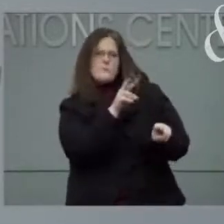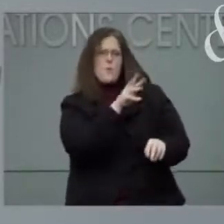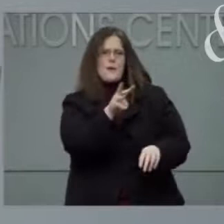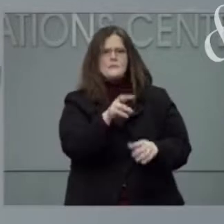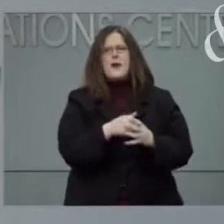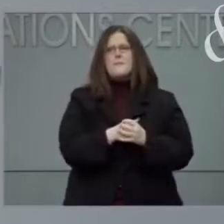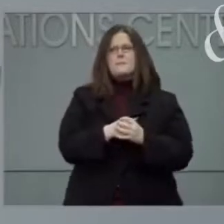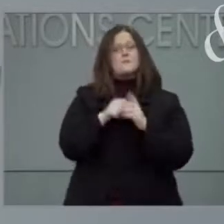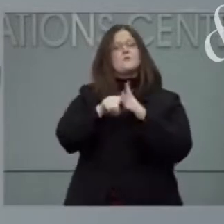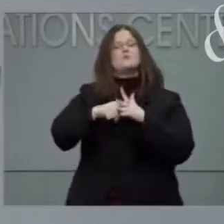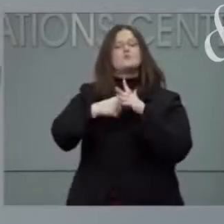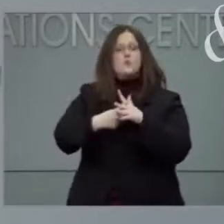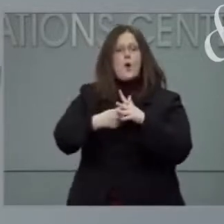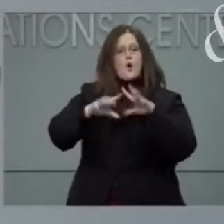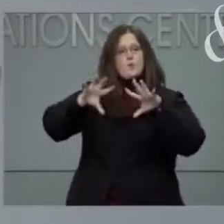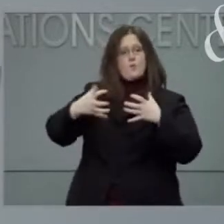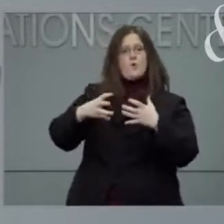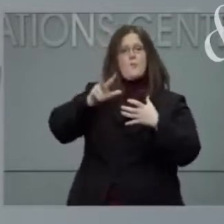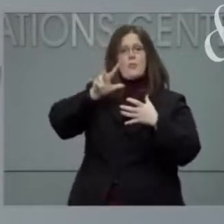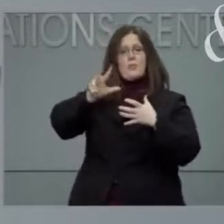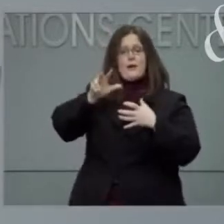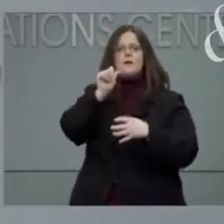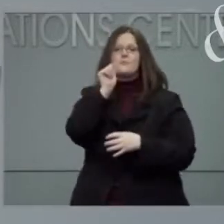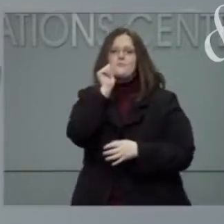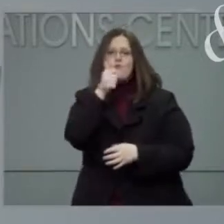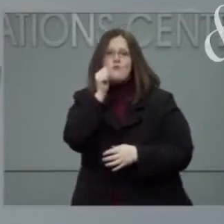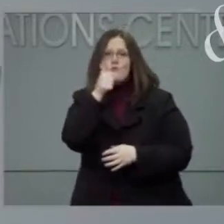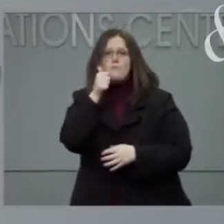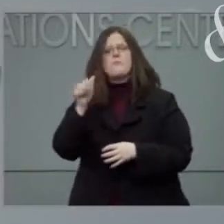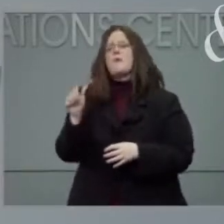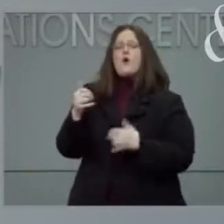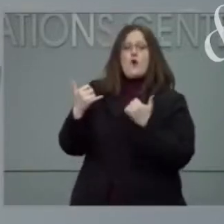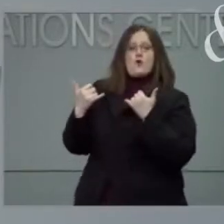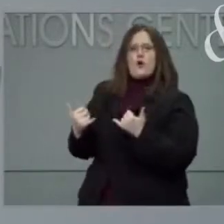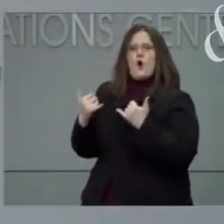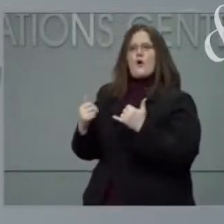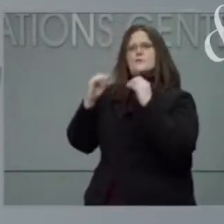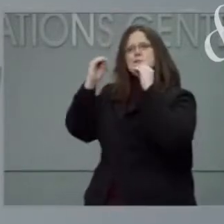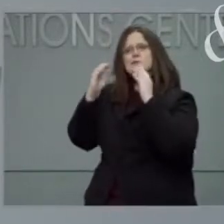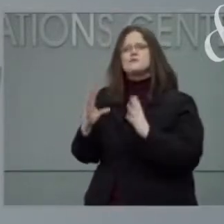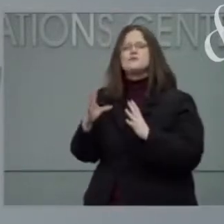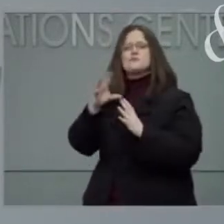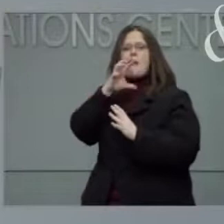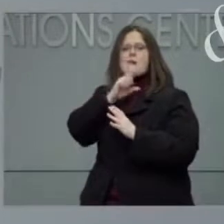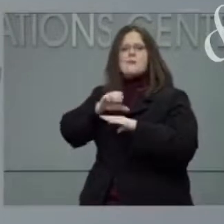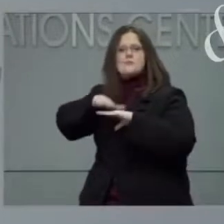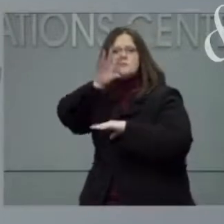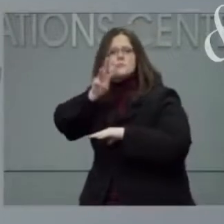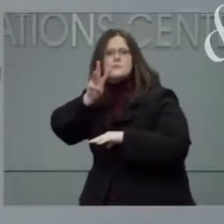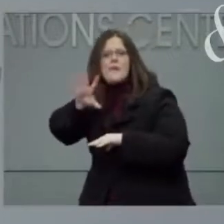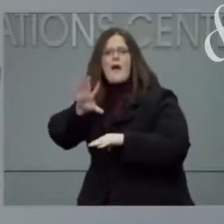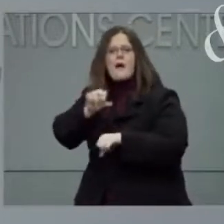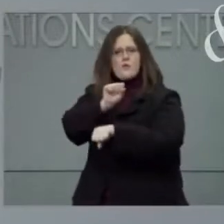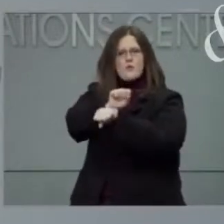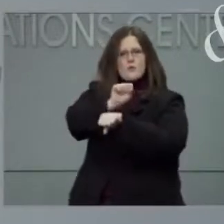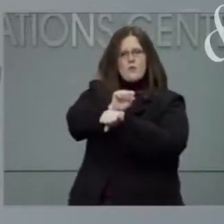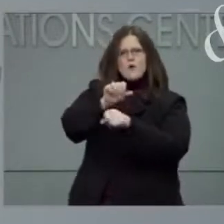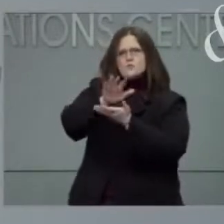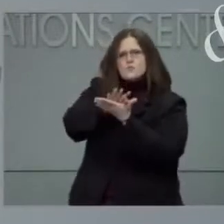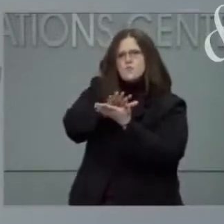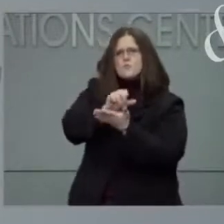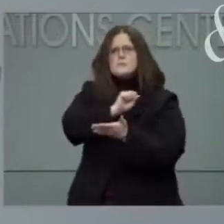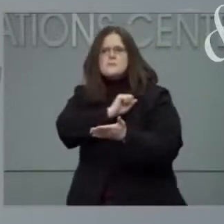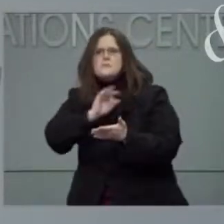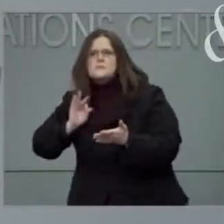current eligibility groups, healthcare workers, our long-term care staff and residents, and people 65 and older, as well as childcare and school